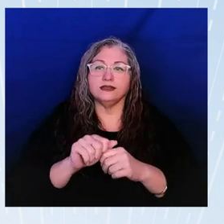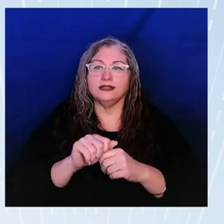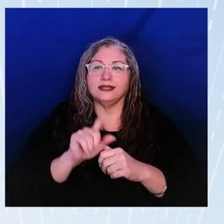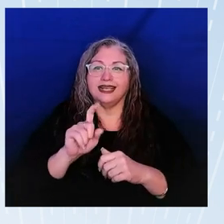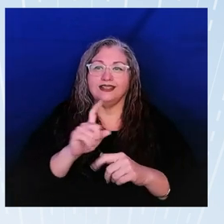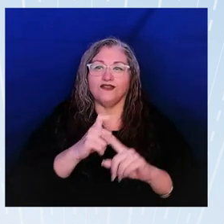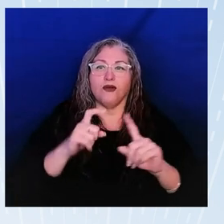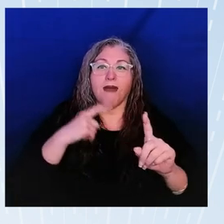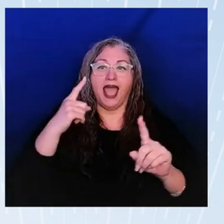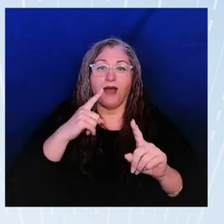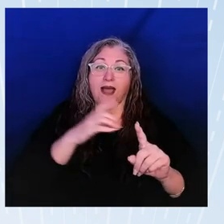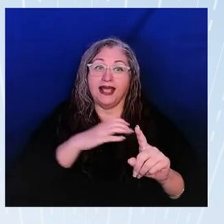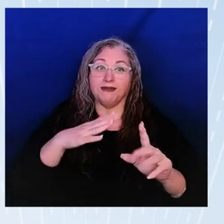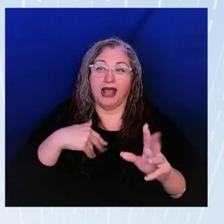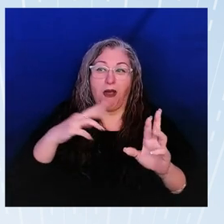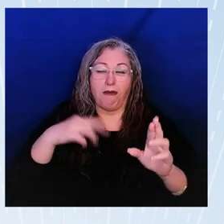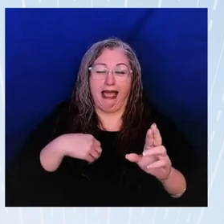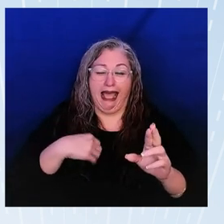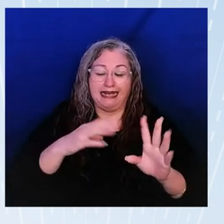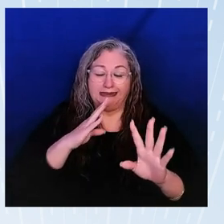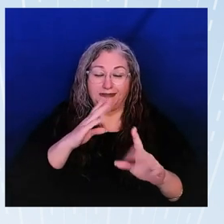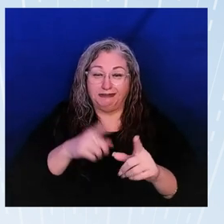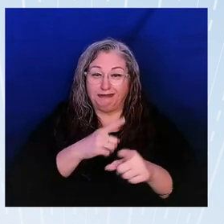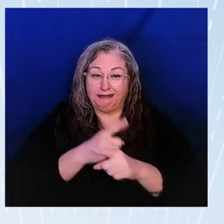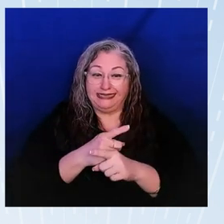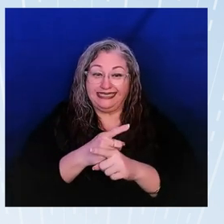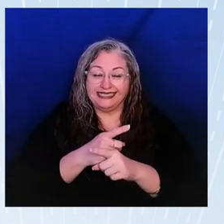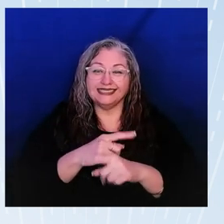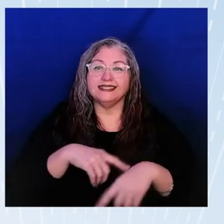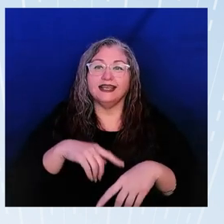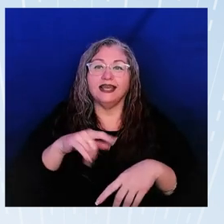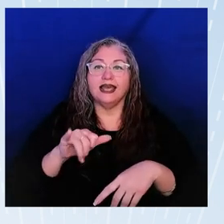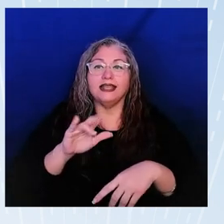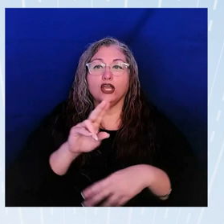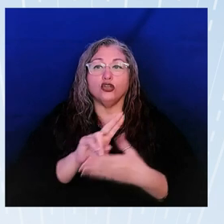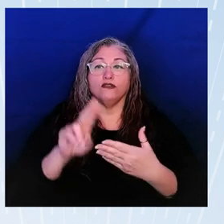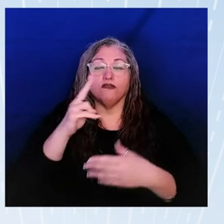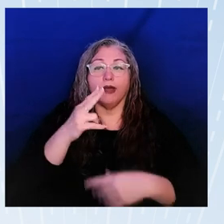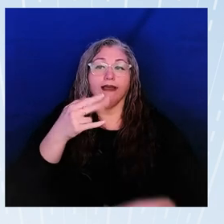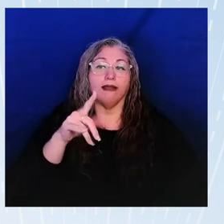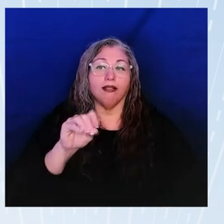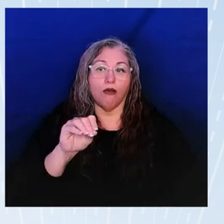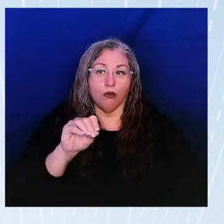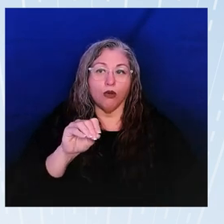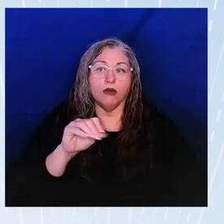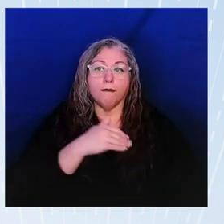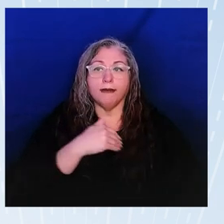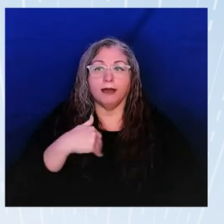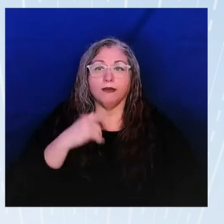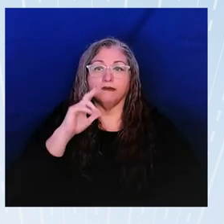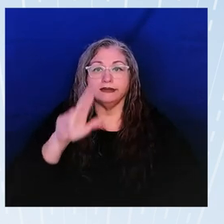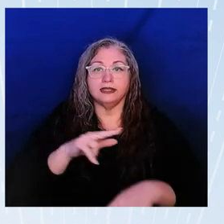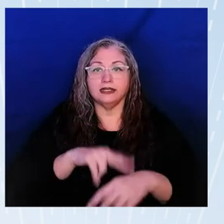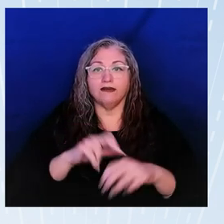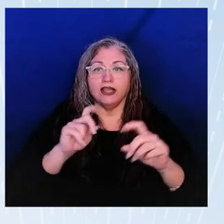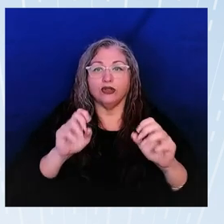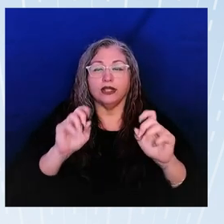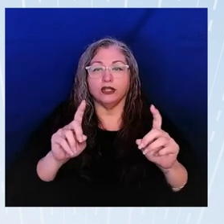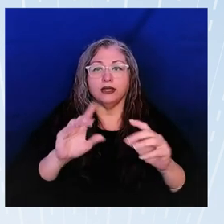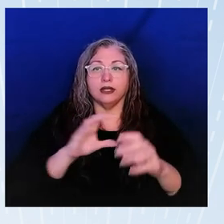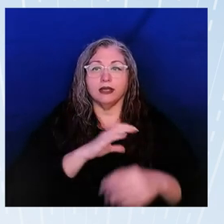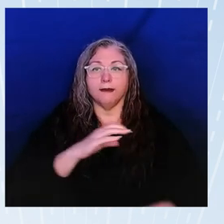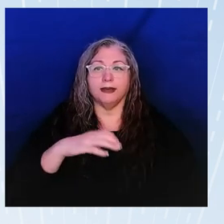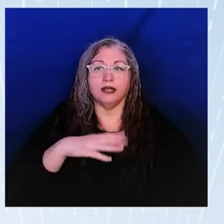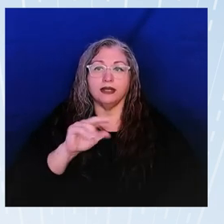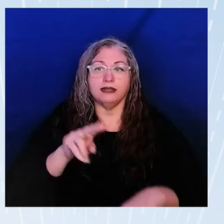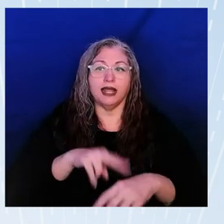Hawaiian commissioners, I hope I did that justice. University of Hawaii at Hilo, a member of the Native Educator Education Committee of